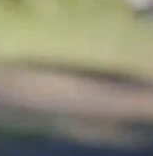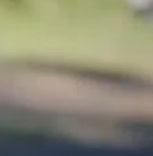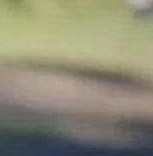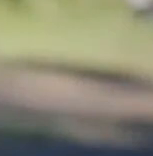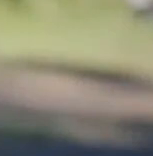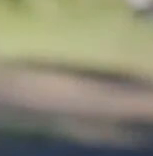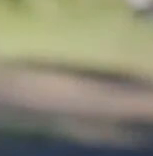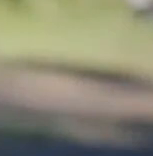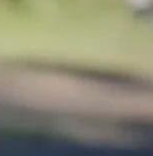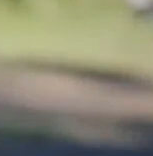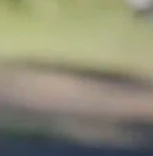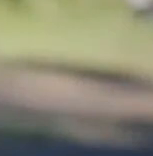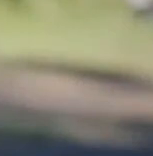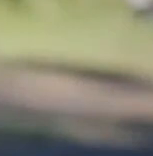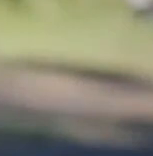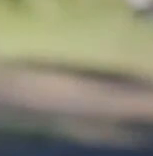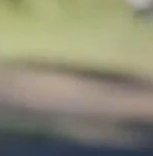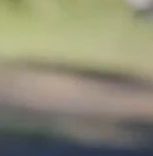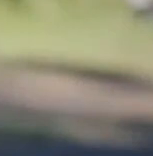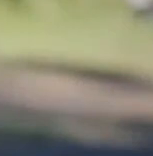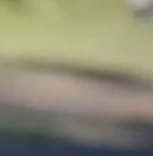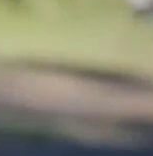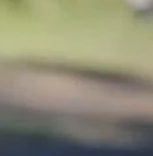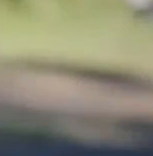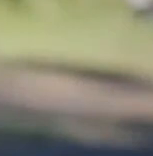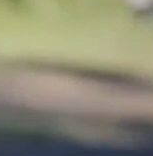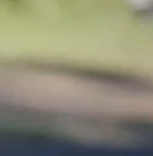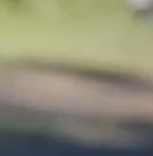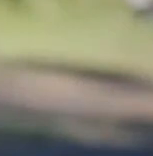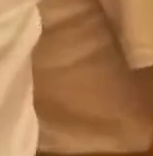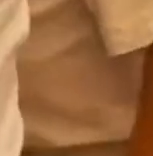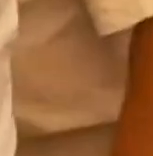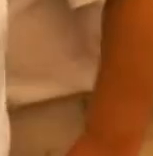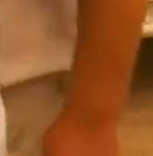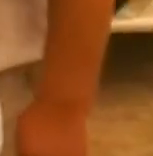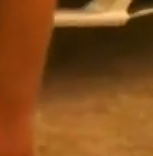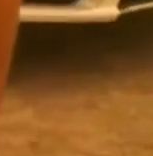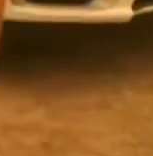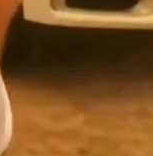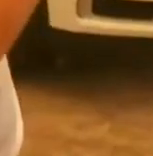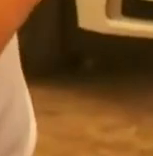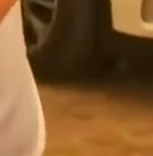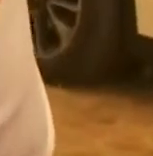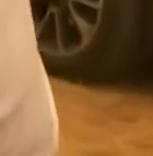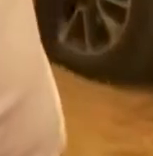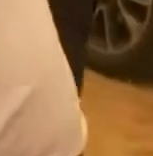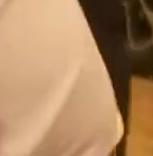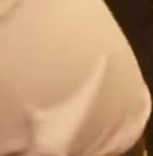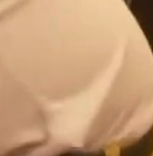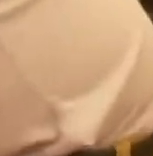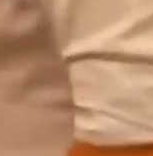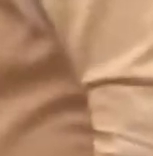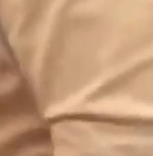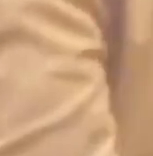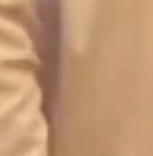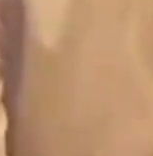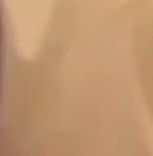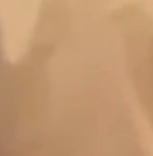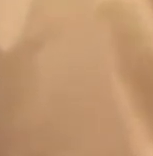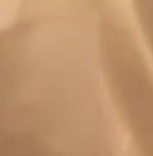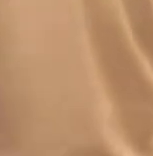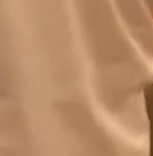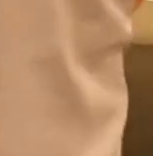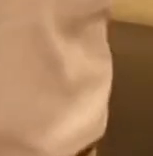had anybody from any government come anywhere near us. I did hear that Scott Morrison and his